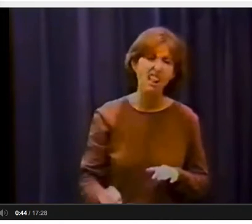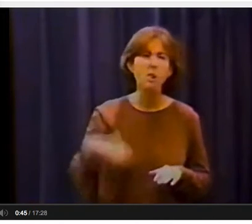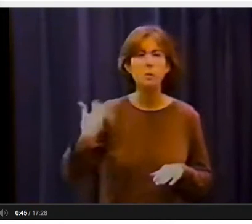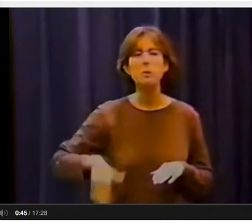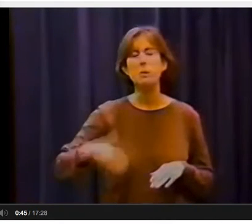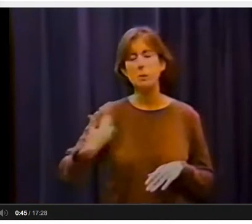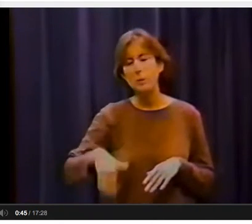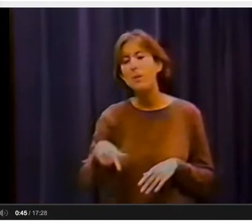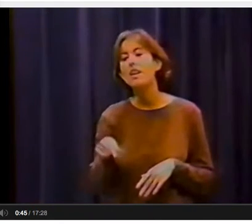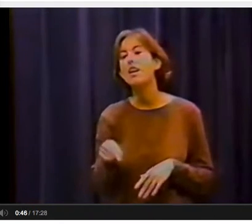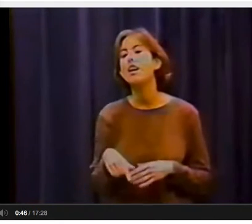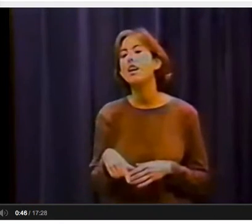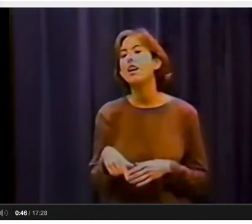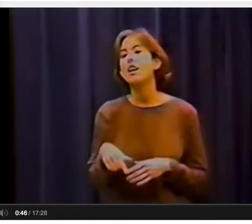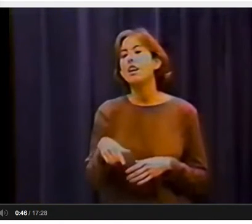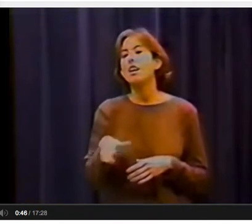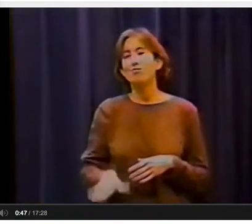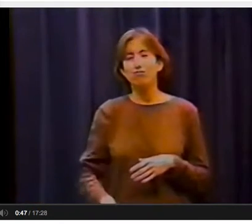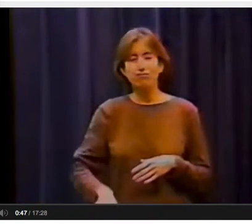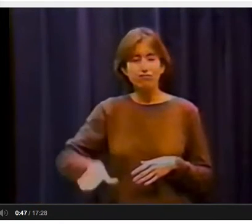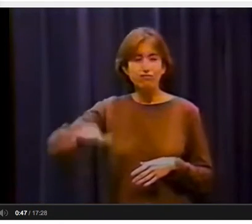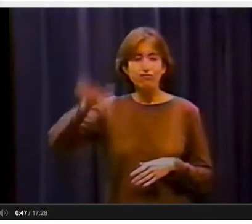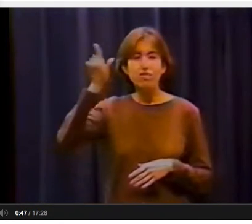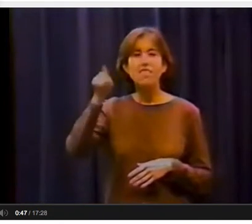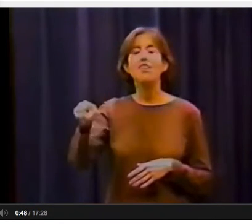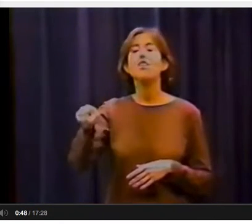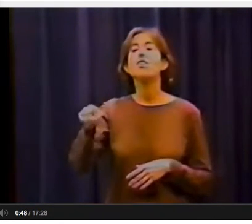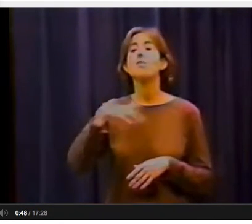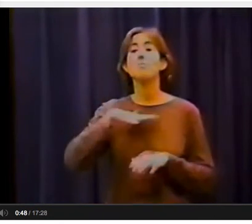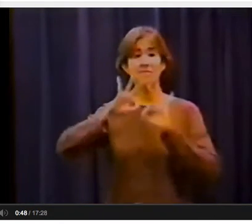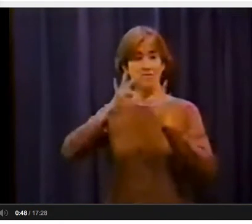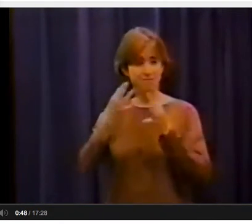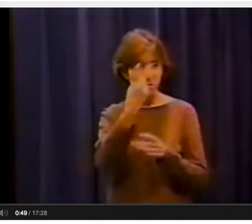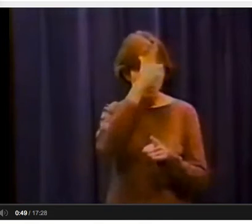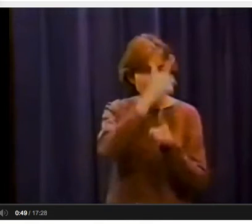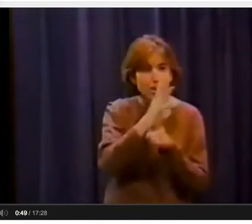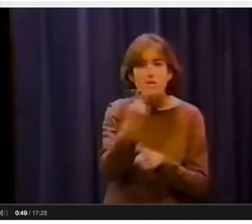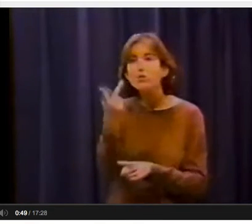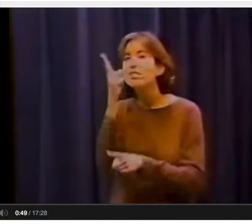and then I moved from there.